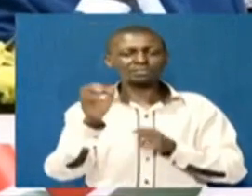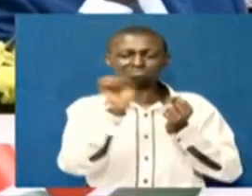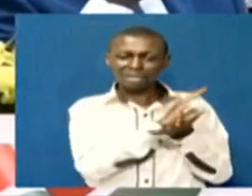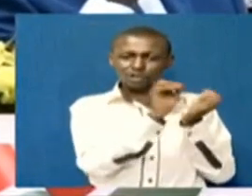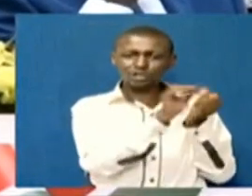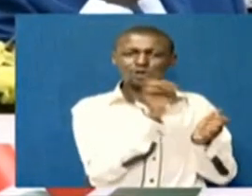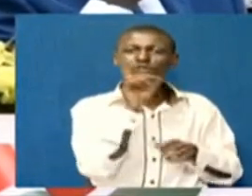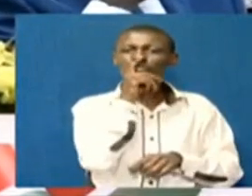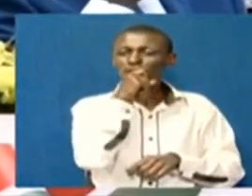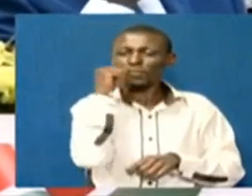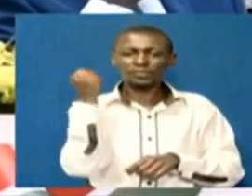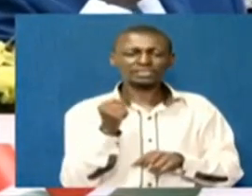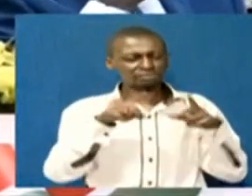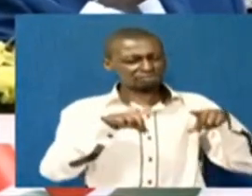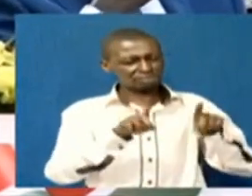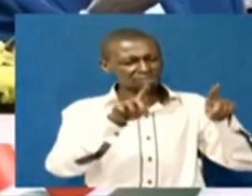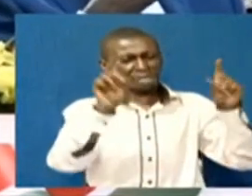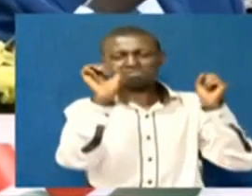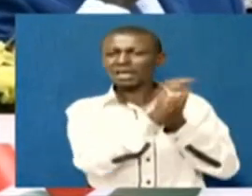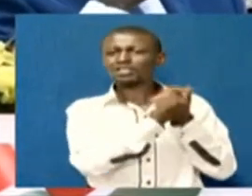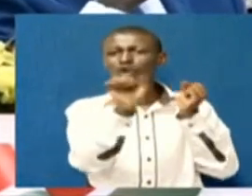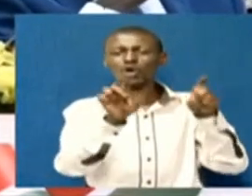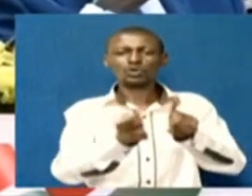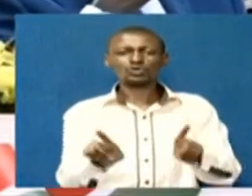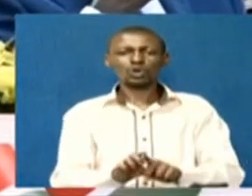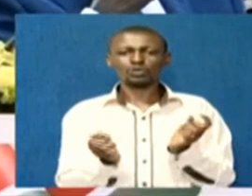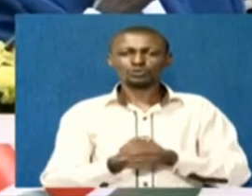it, they destroy themselves.